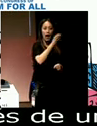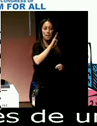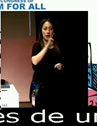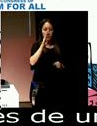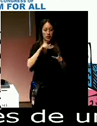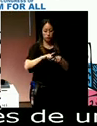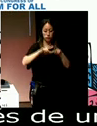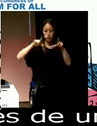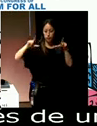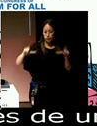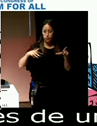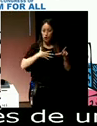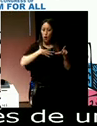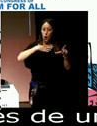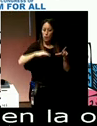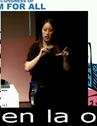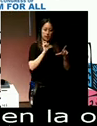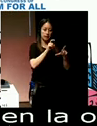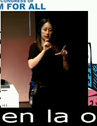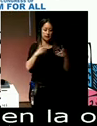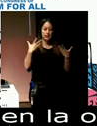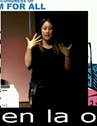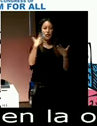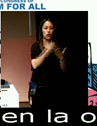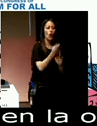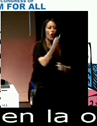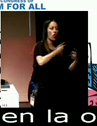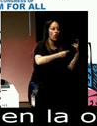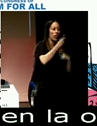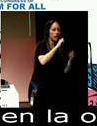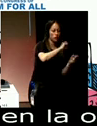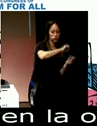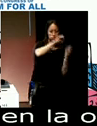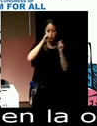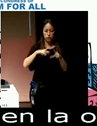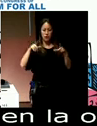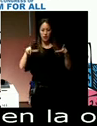with this app, from the tab, they